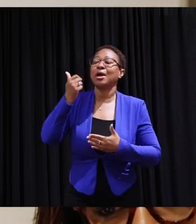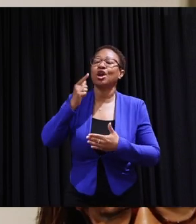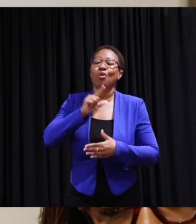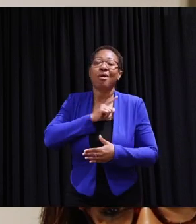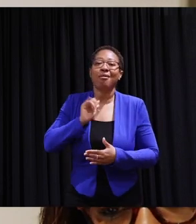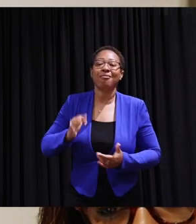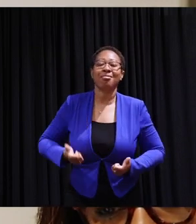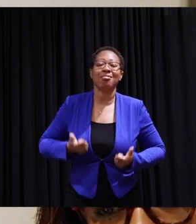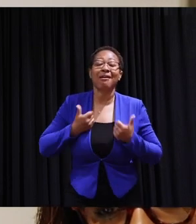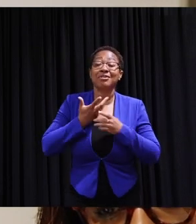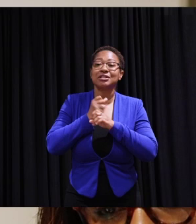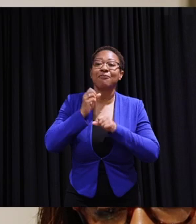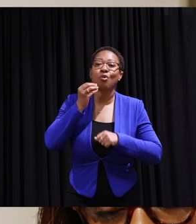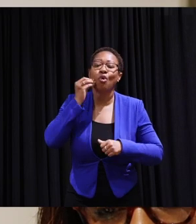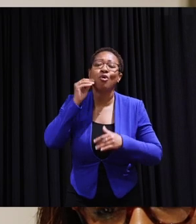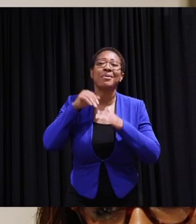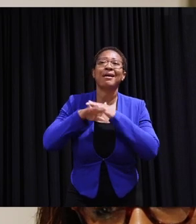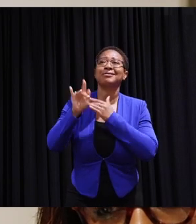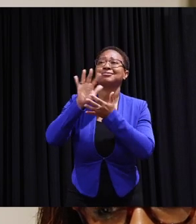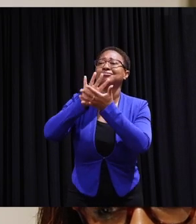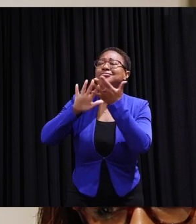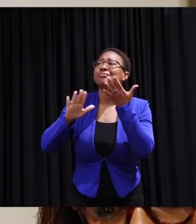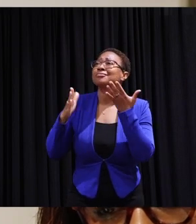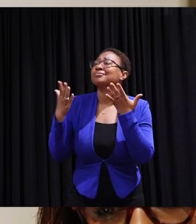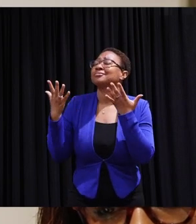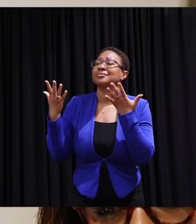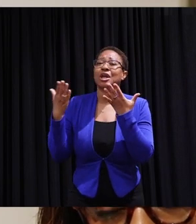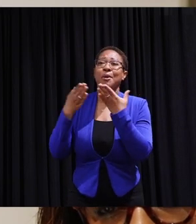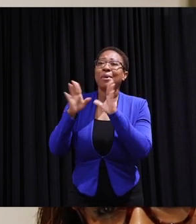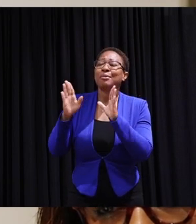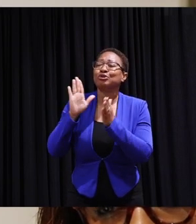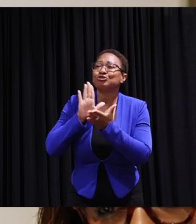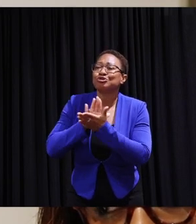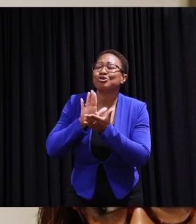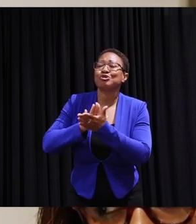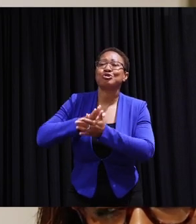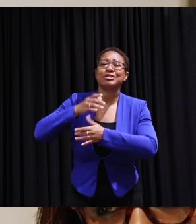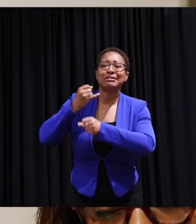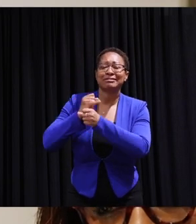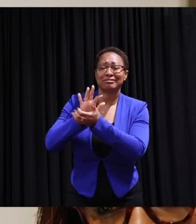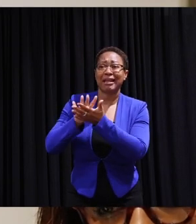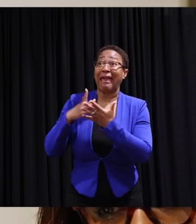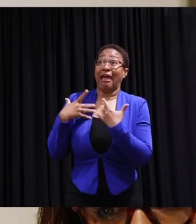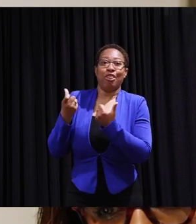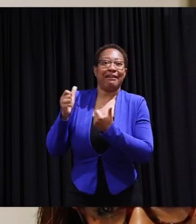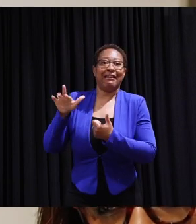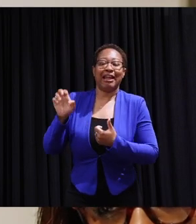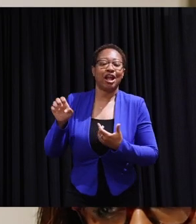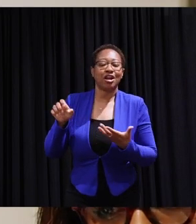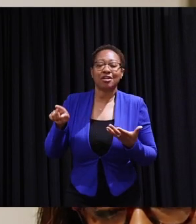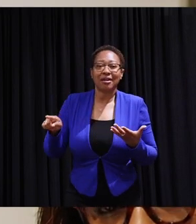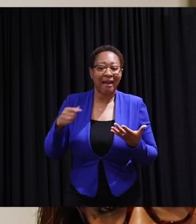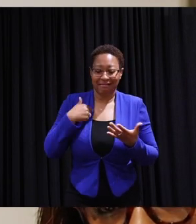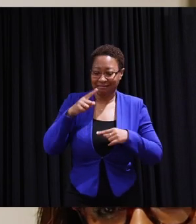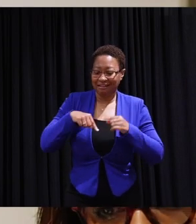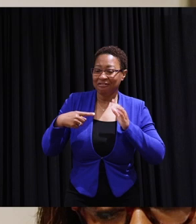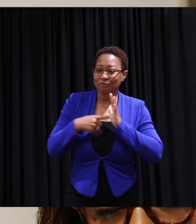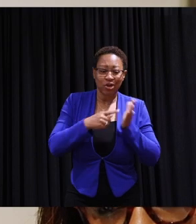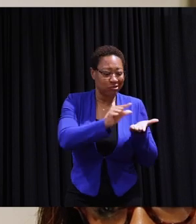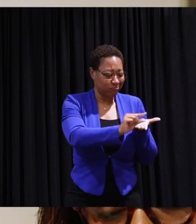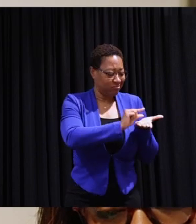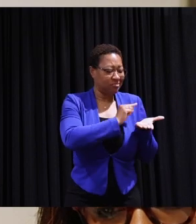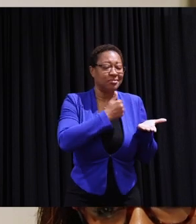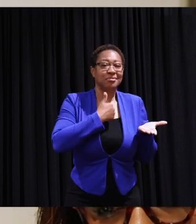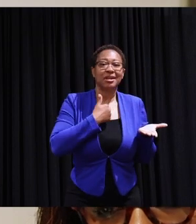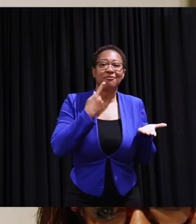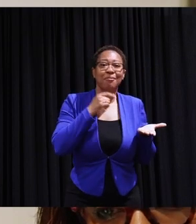safe home, access to good public school institutions, and health care. And so things are set up systematically